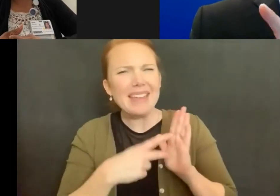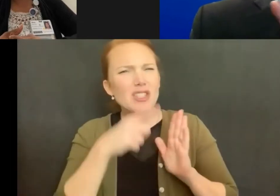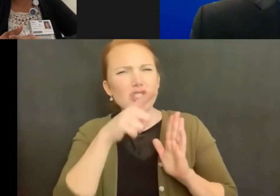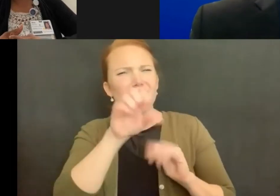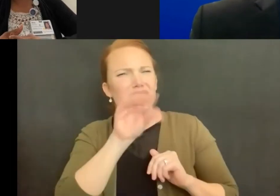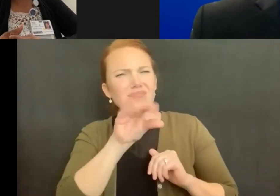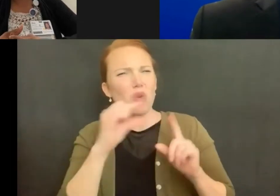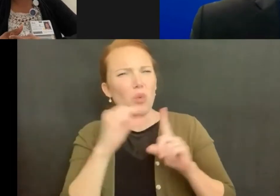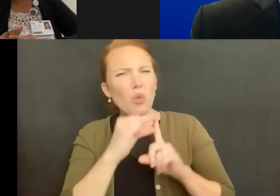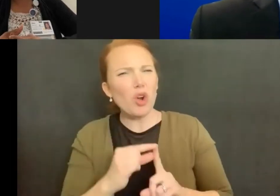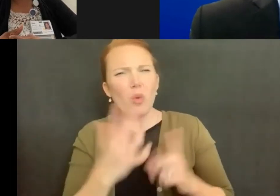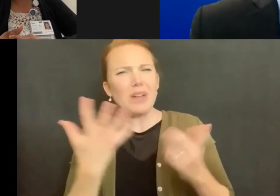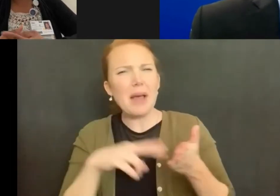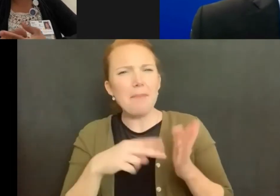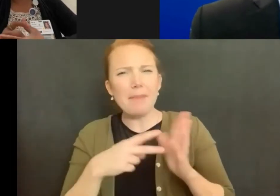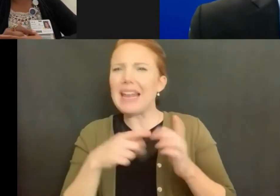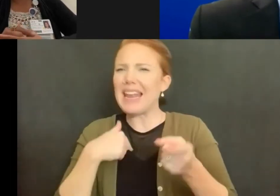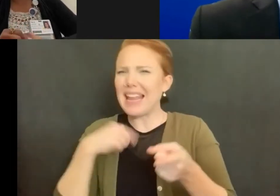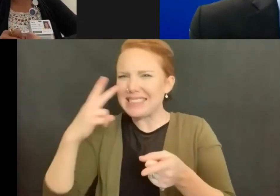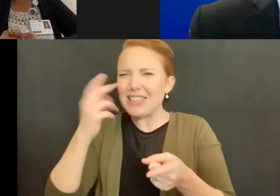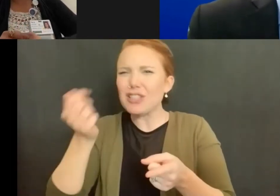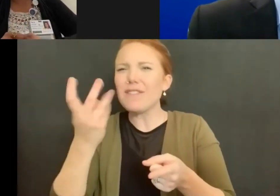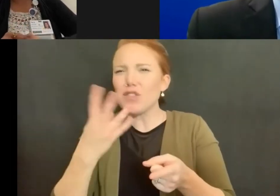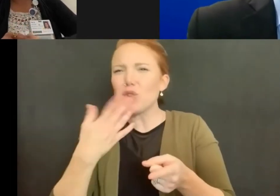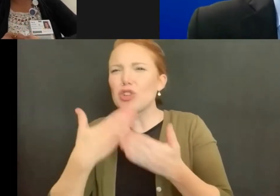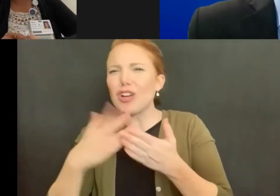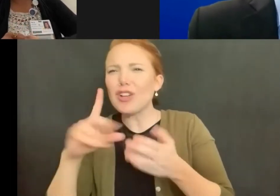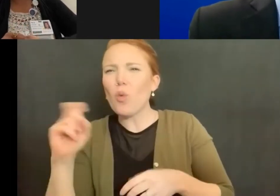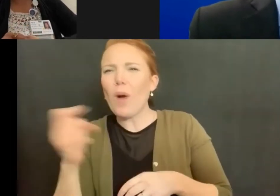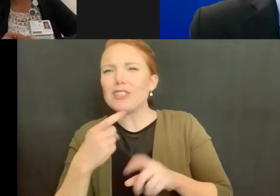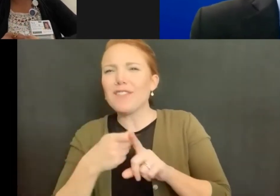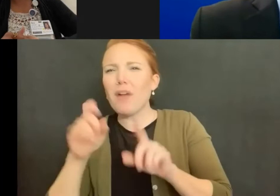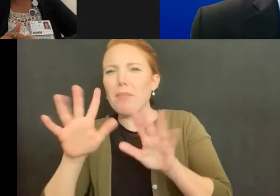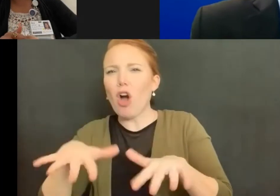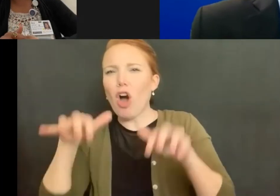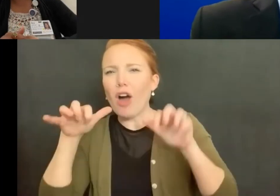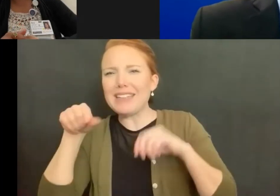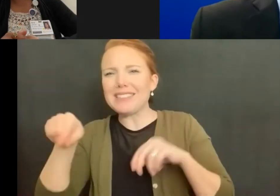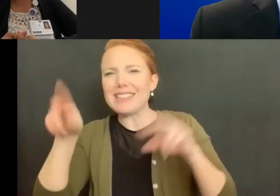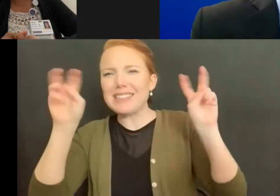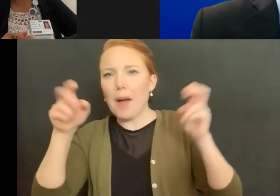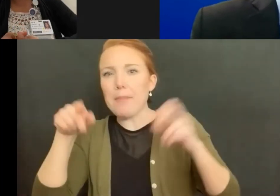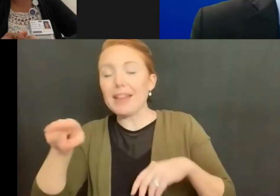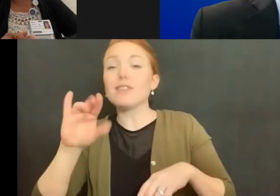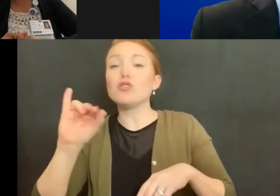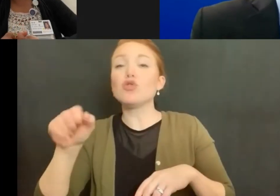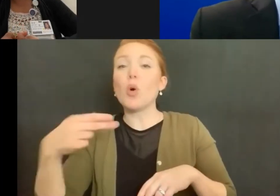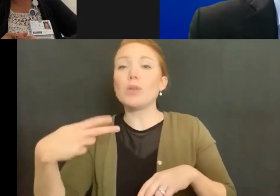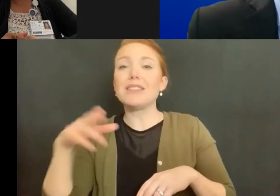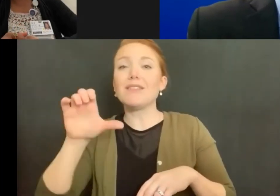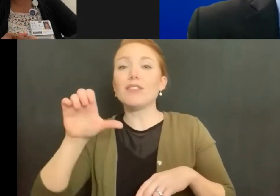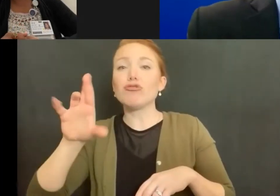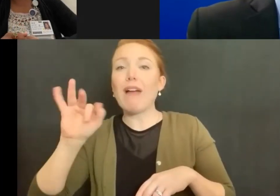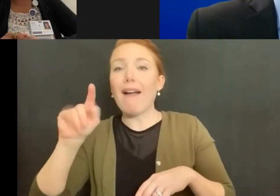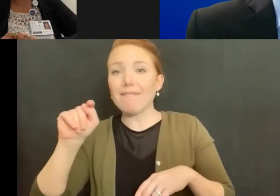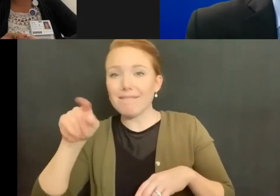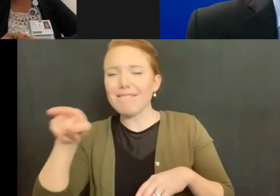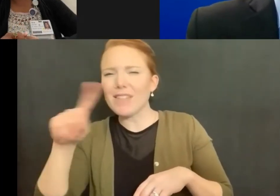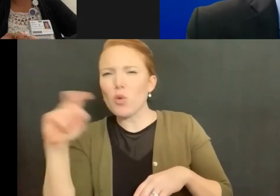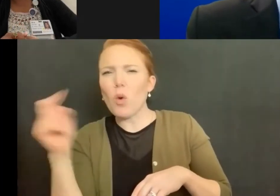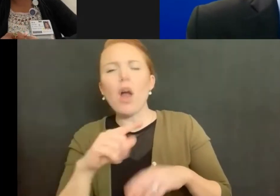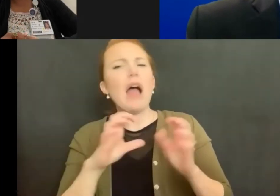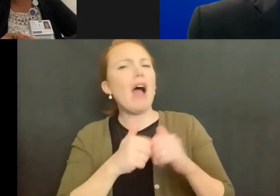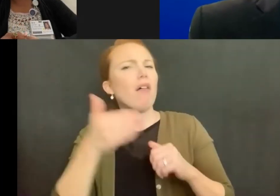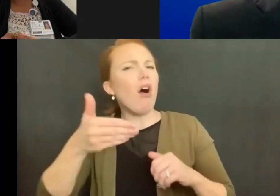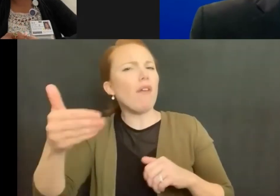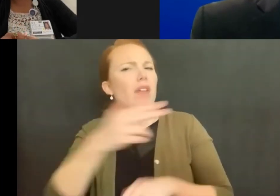we have a couple of really good questions from our audience around this topic. So the first question from Joseph Kraft. Thank you, Joseph. How often do